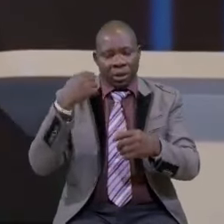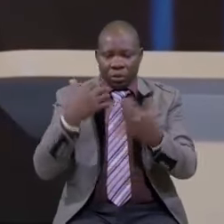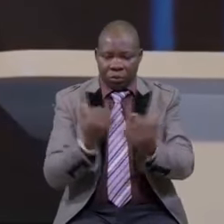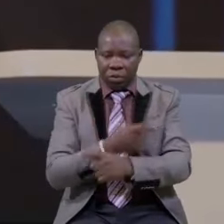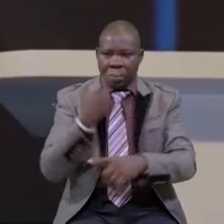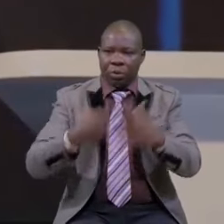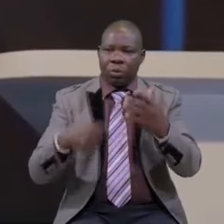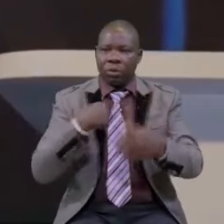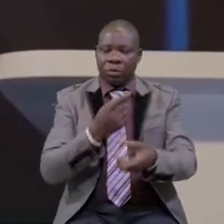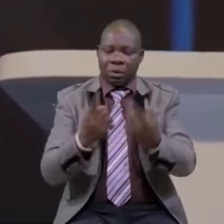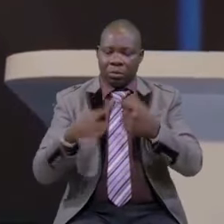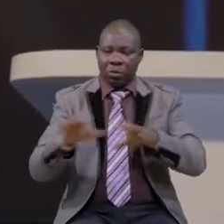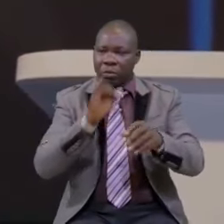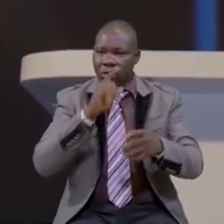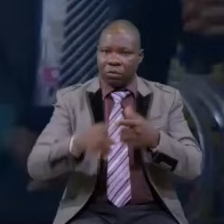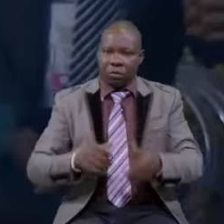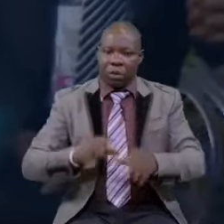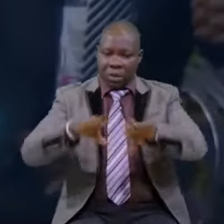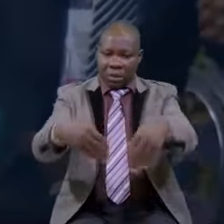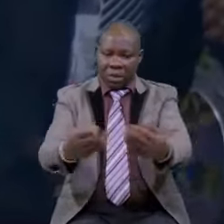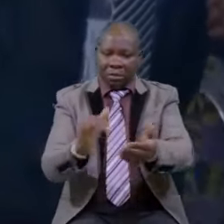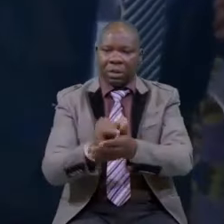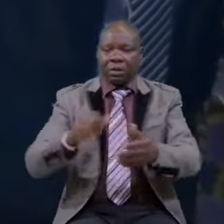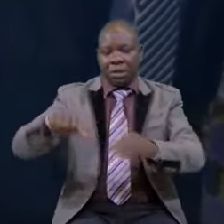pass that anointing over to you.